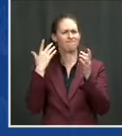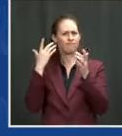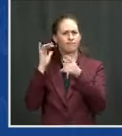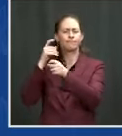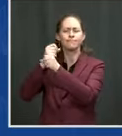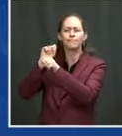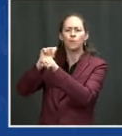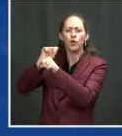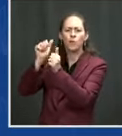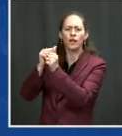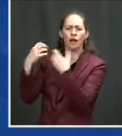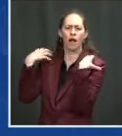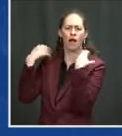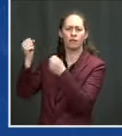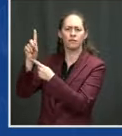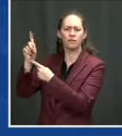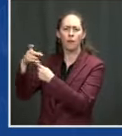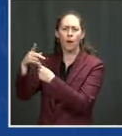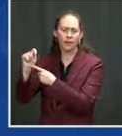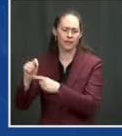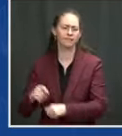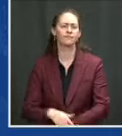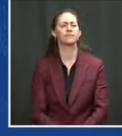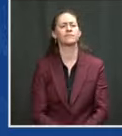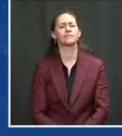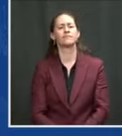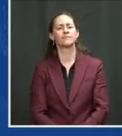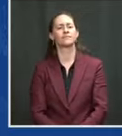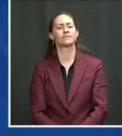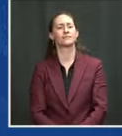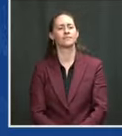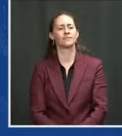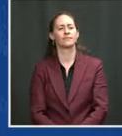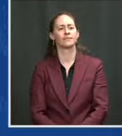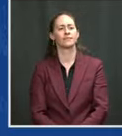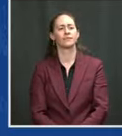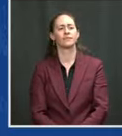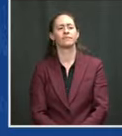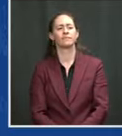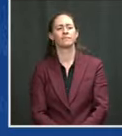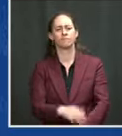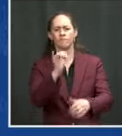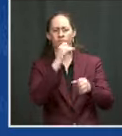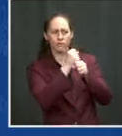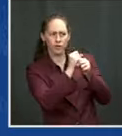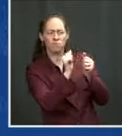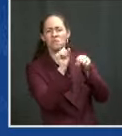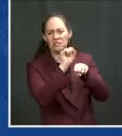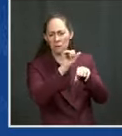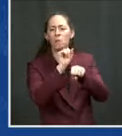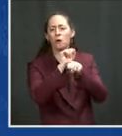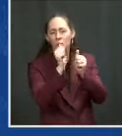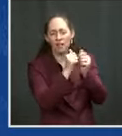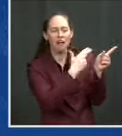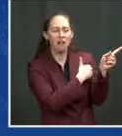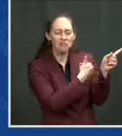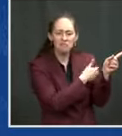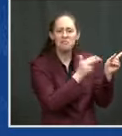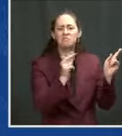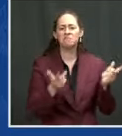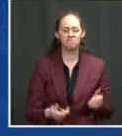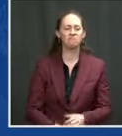qualified clinics and our hospitals. We have a lot of nursing homes and a lot of